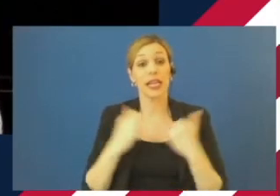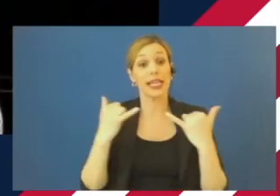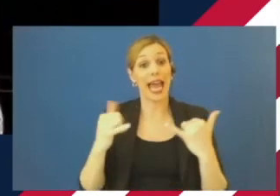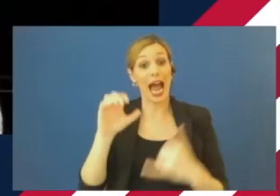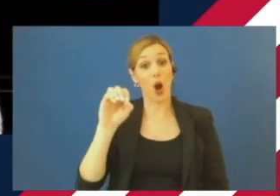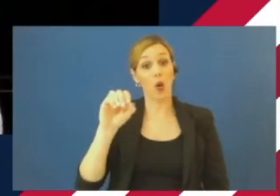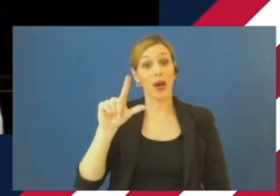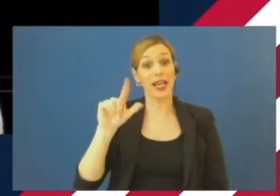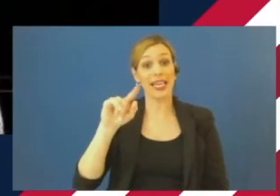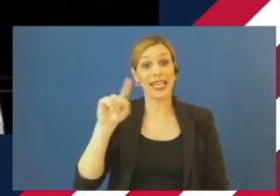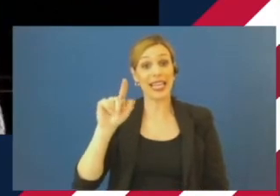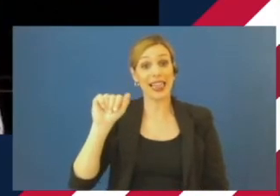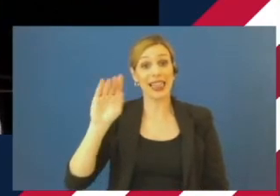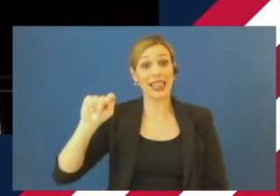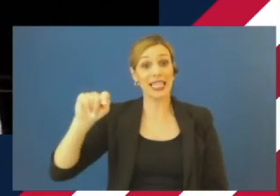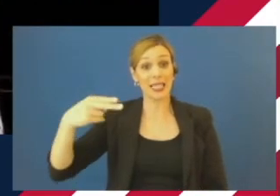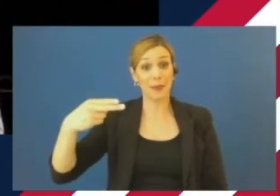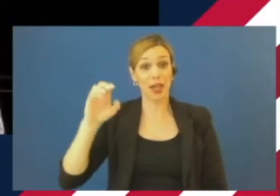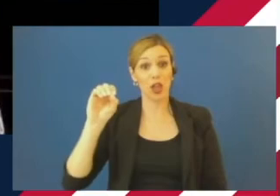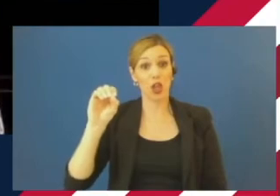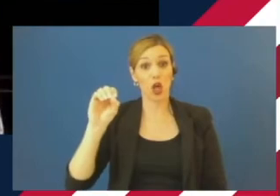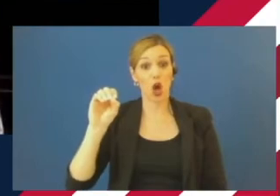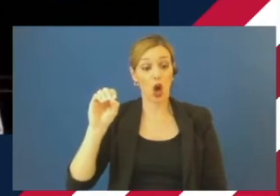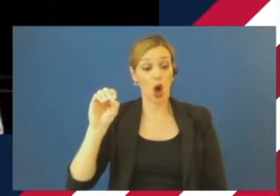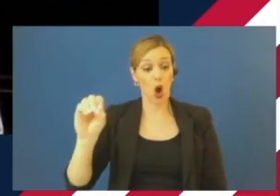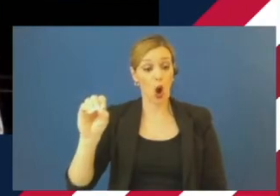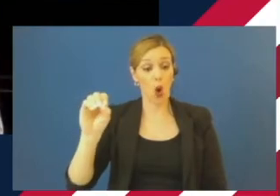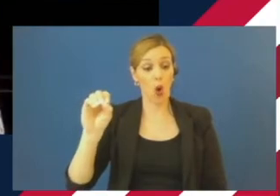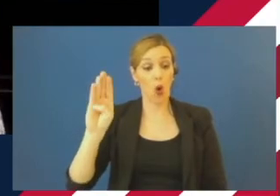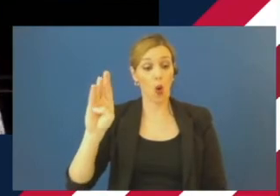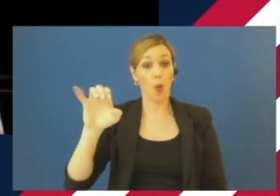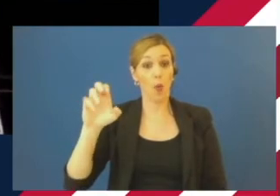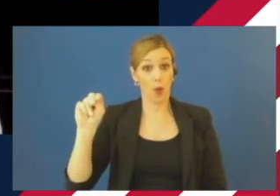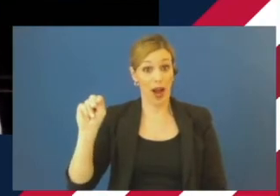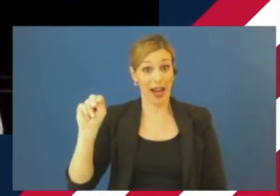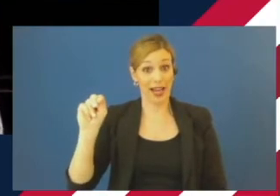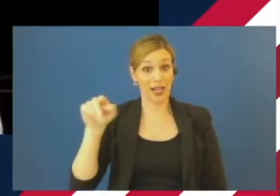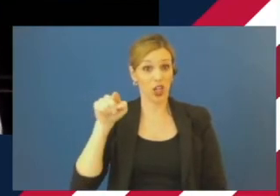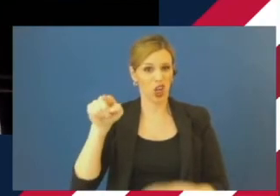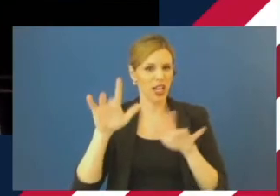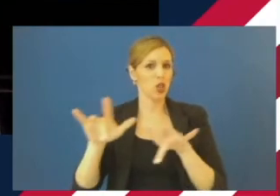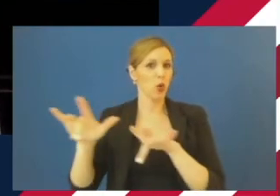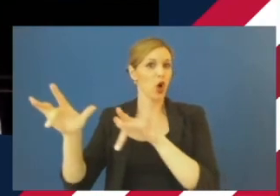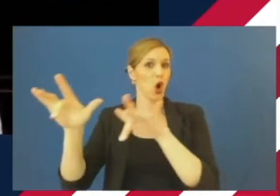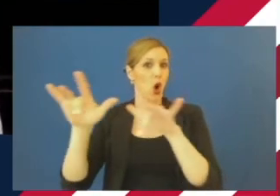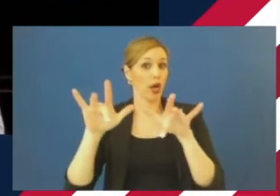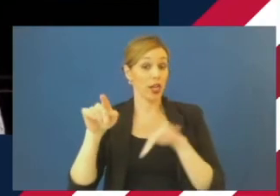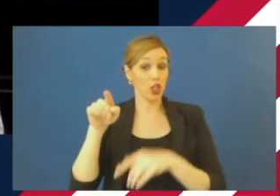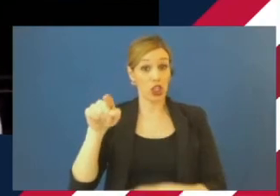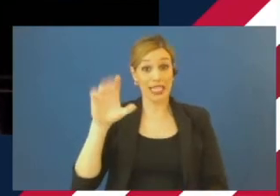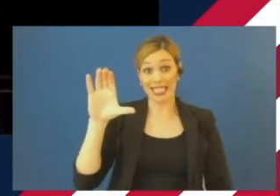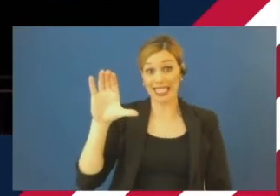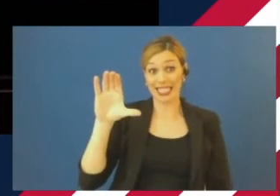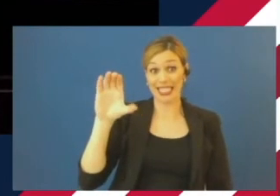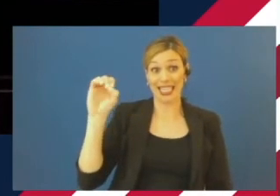O'Brien. This is a pre-taped video. She is the Chief Executive Officer of the